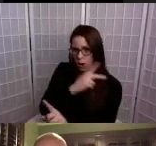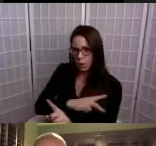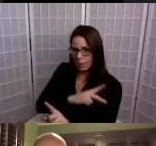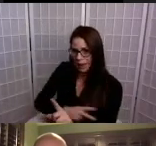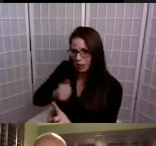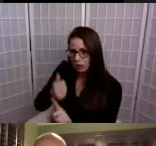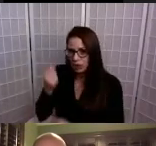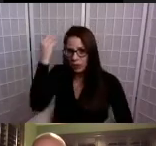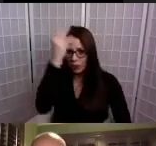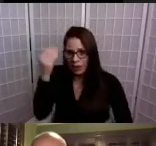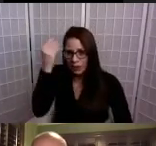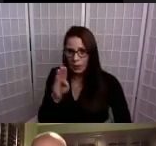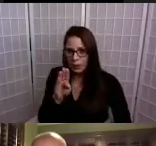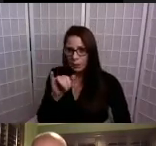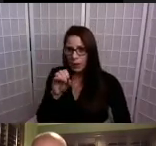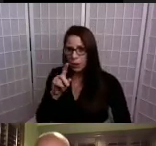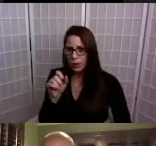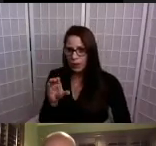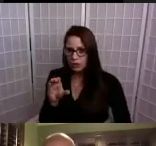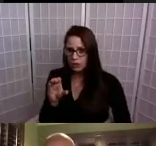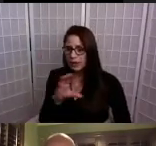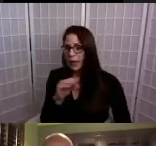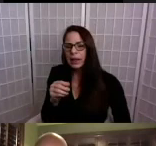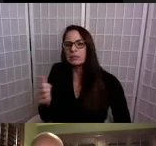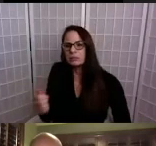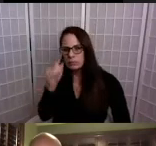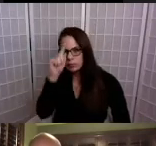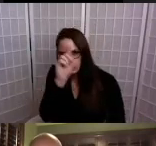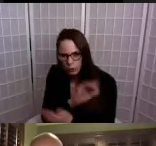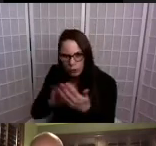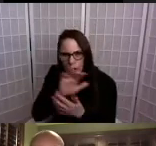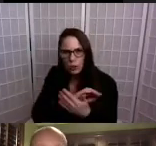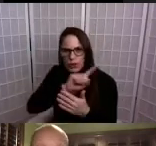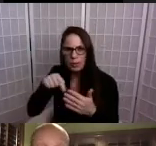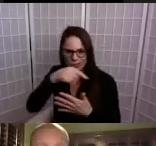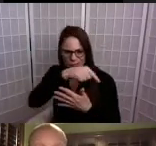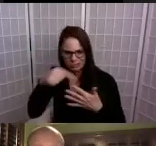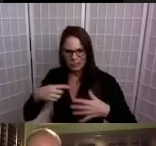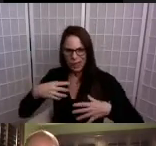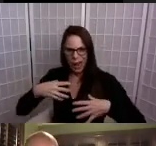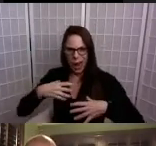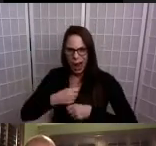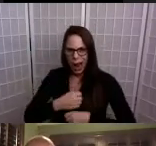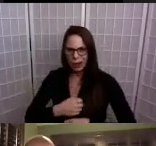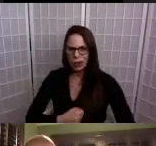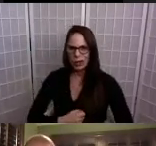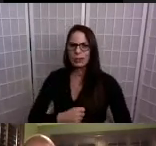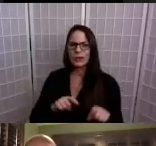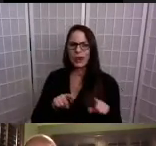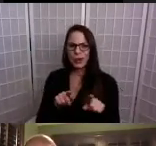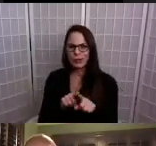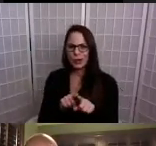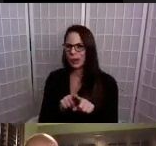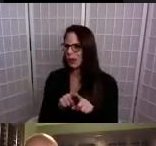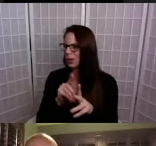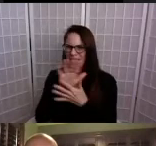about biologics and you're confused by the acronyms alone, let alone the convoluted picture